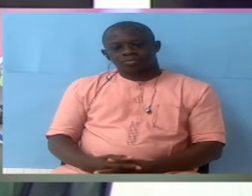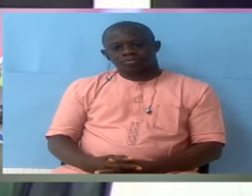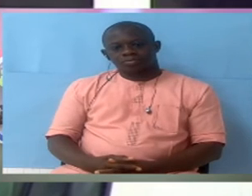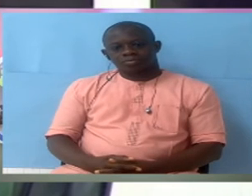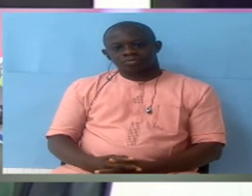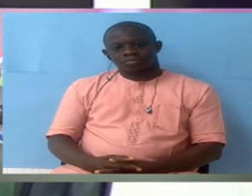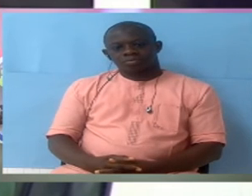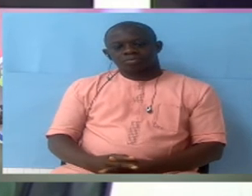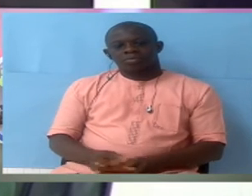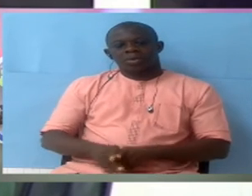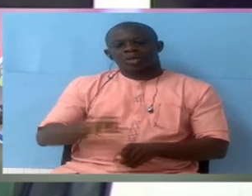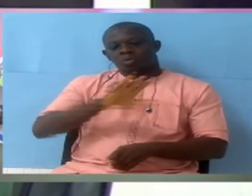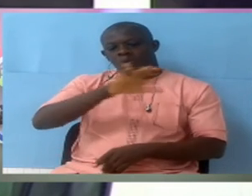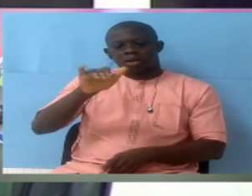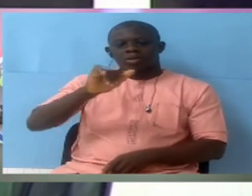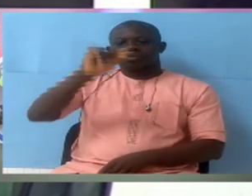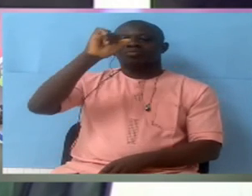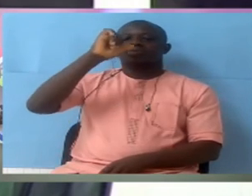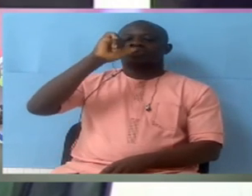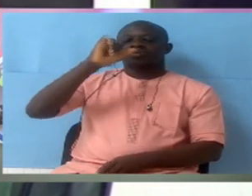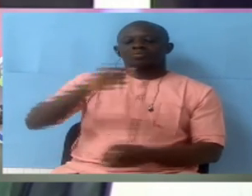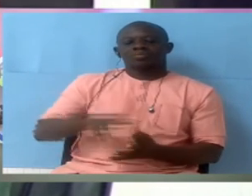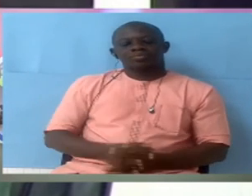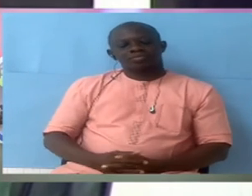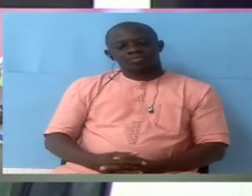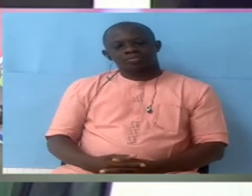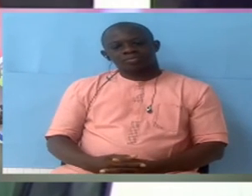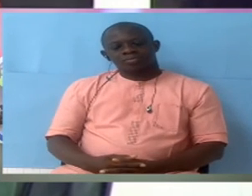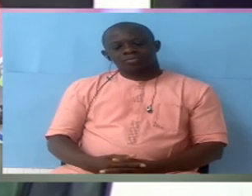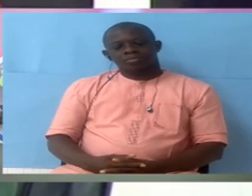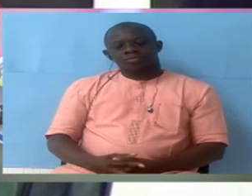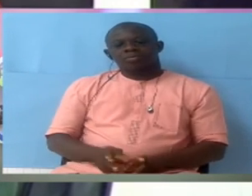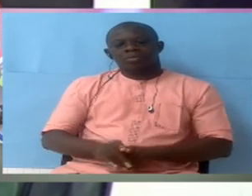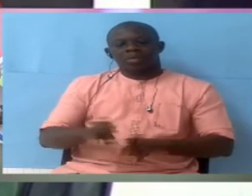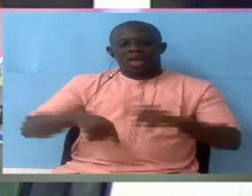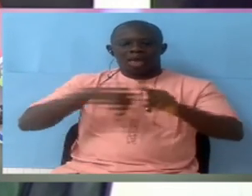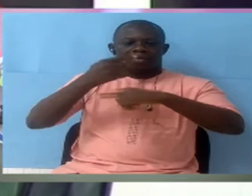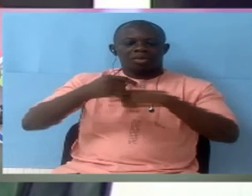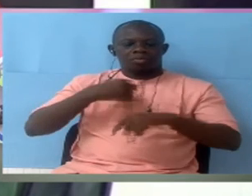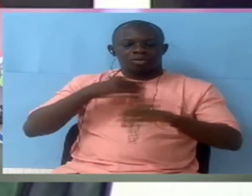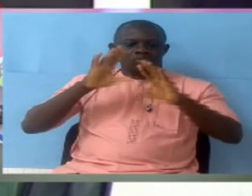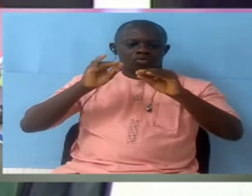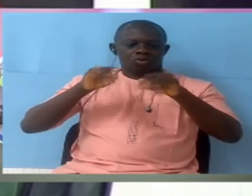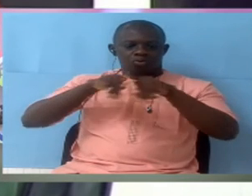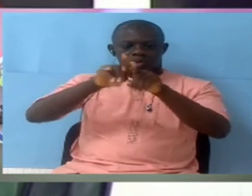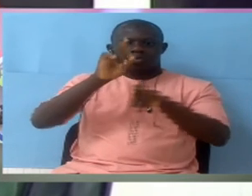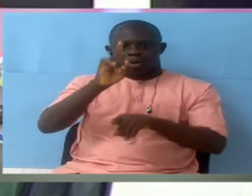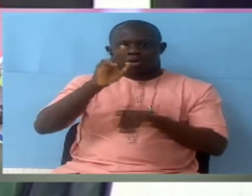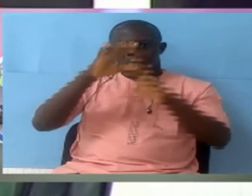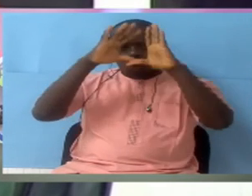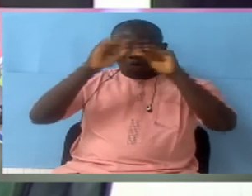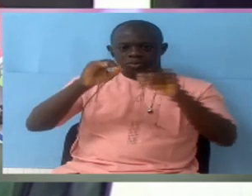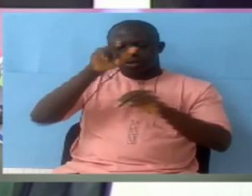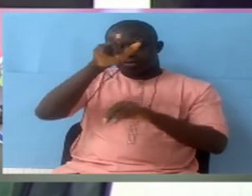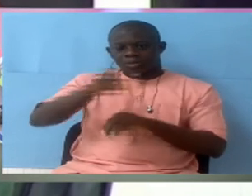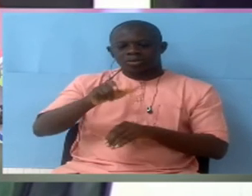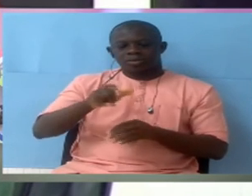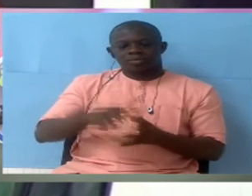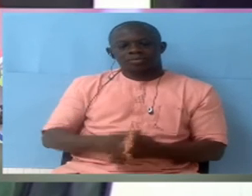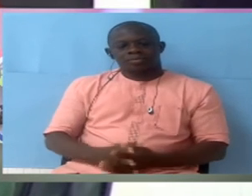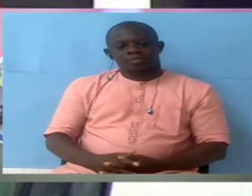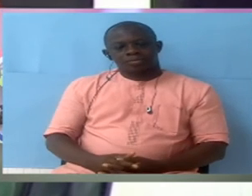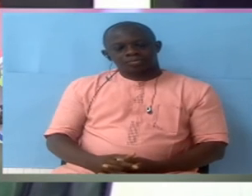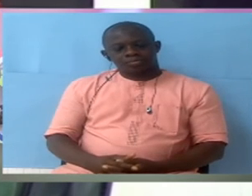and then drink water. Nando. Then after I talked to one officer, gana buma waxe kenn ci liggey kat